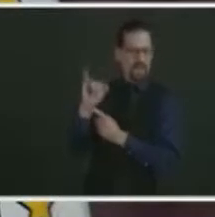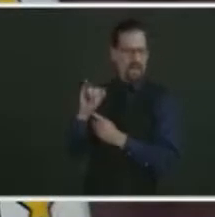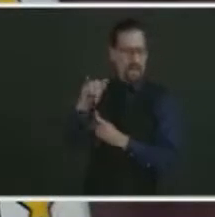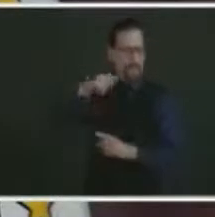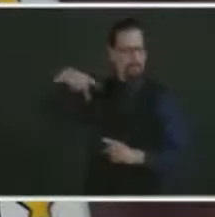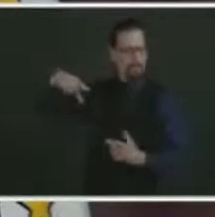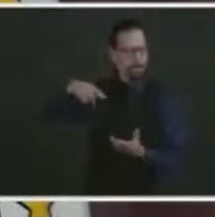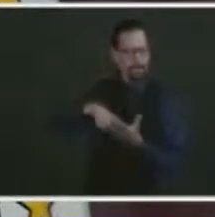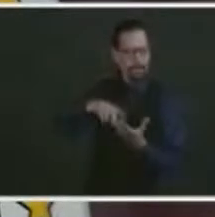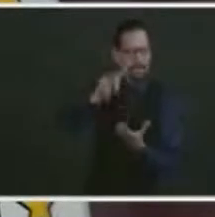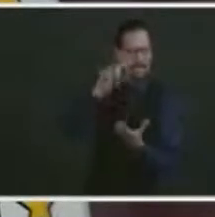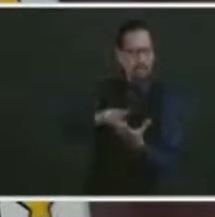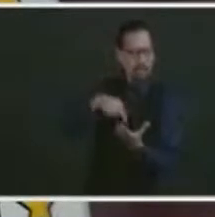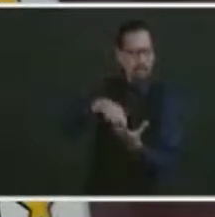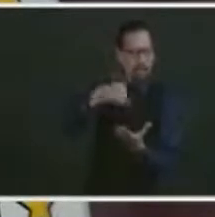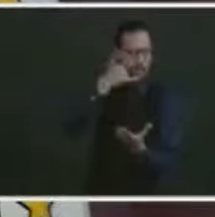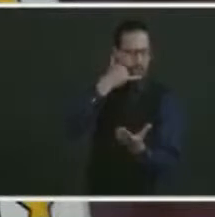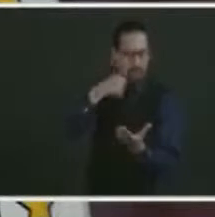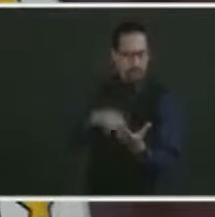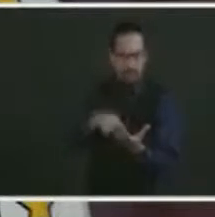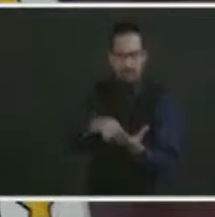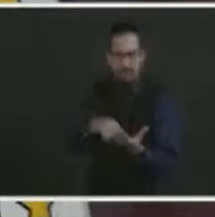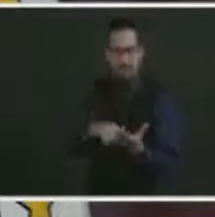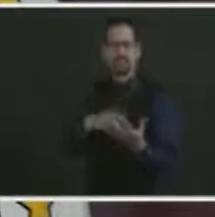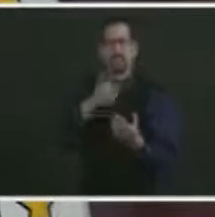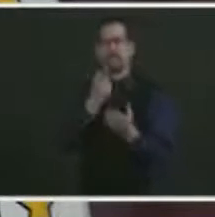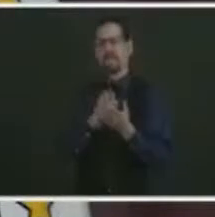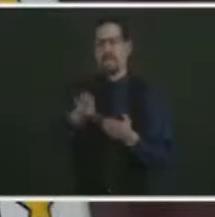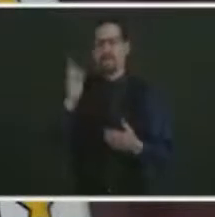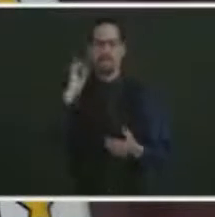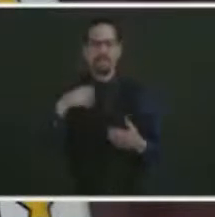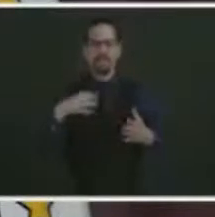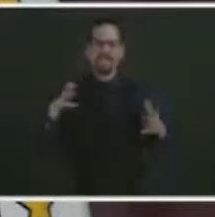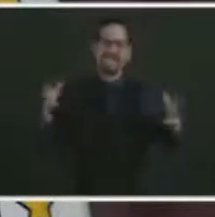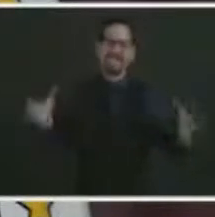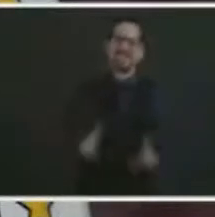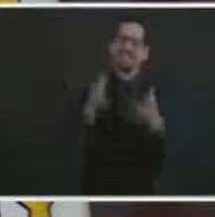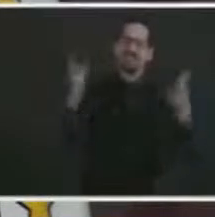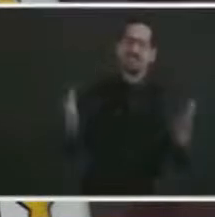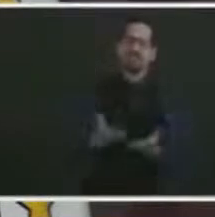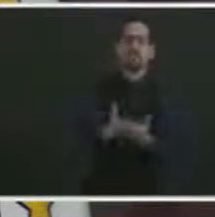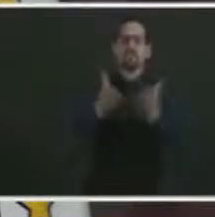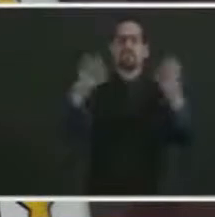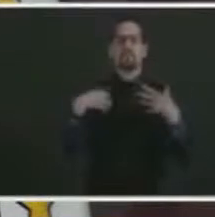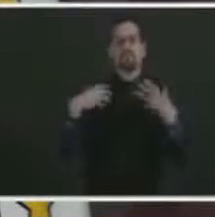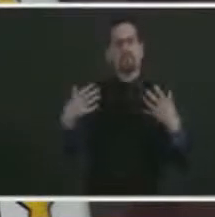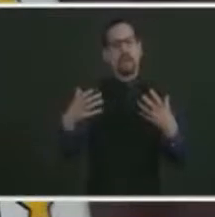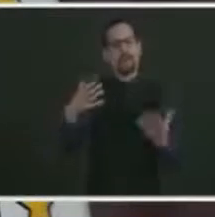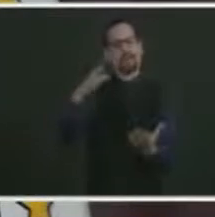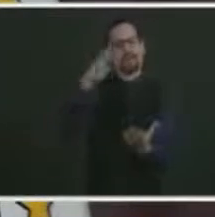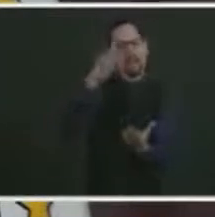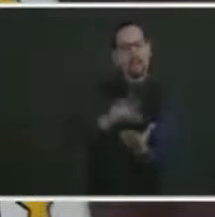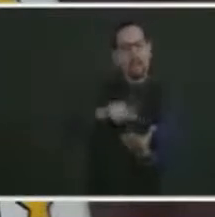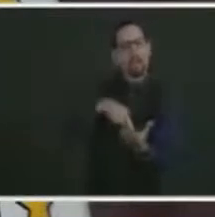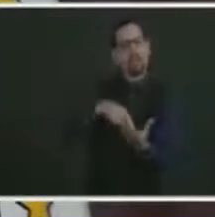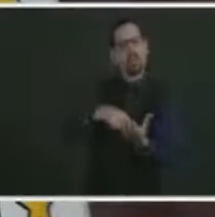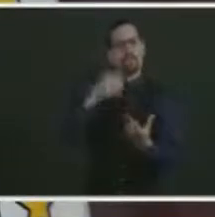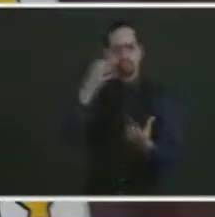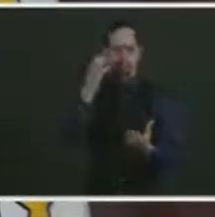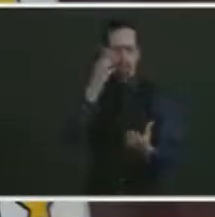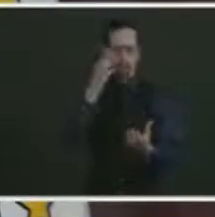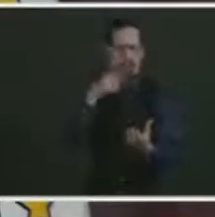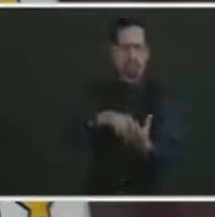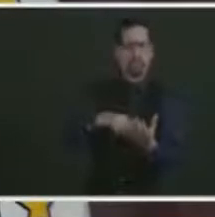up here in the past week, really pushing use of the app, we're getting a lot more questions. And they're very fair